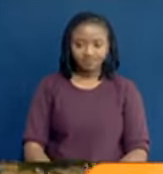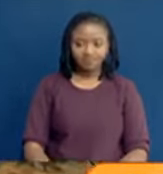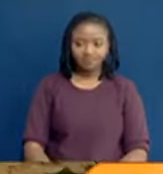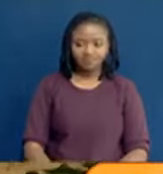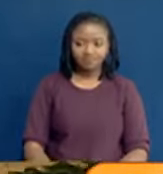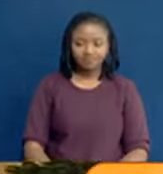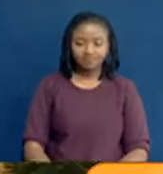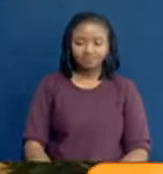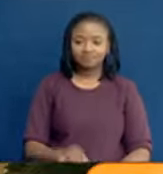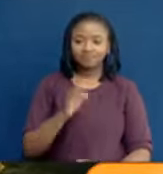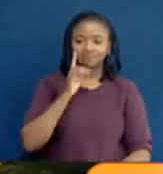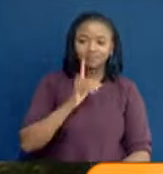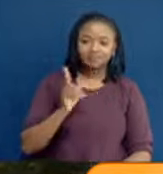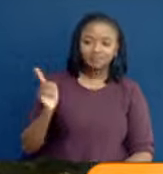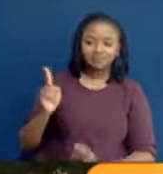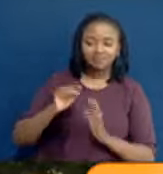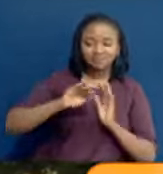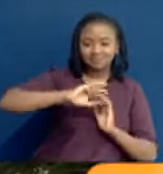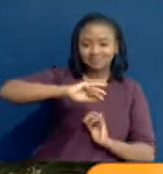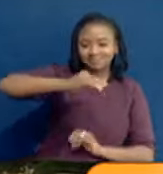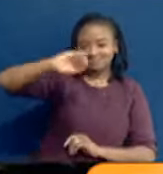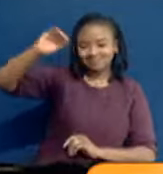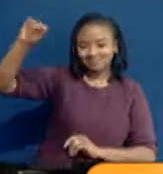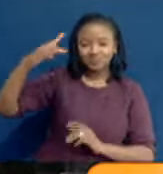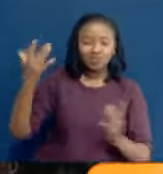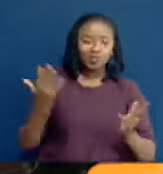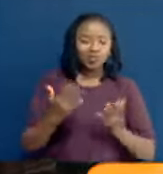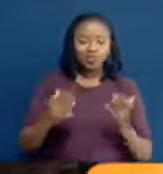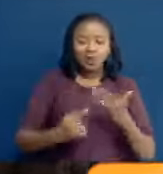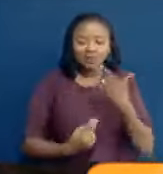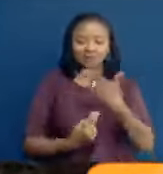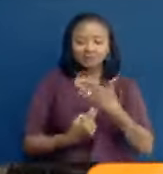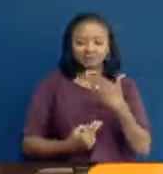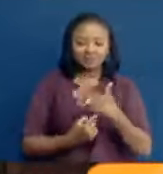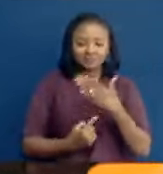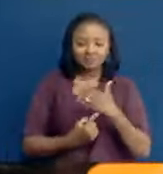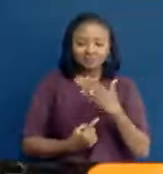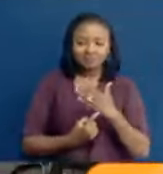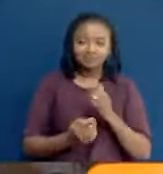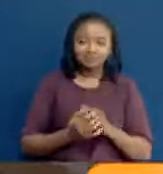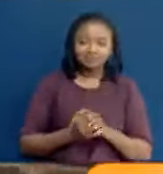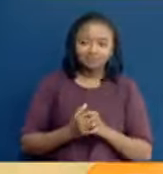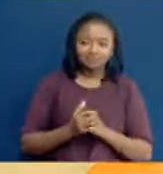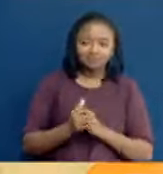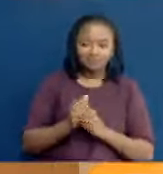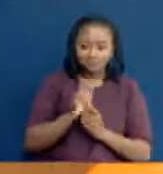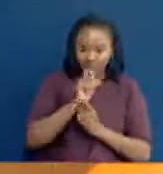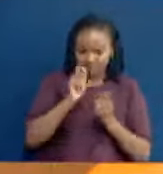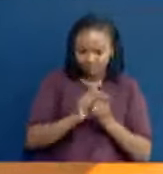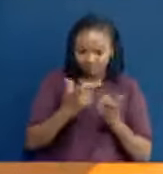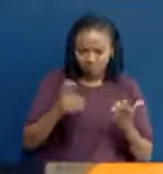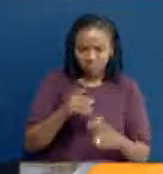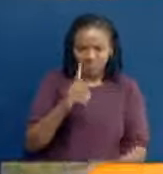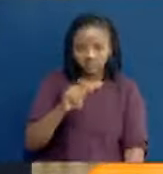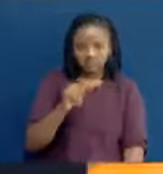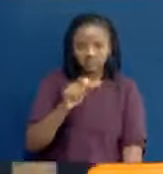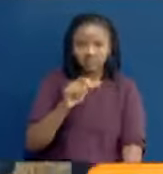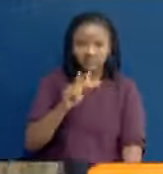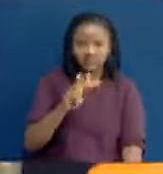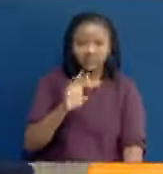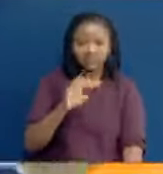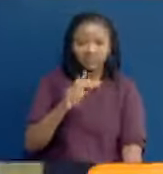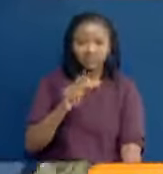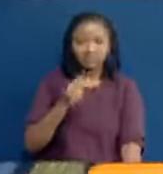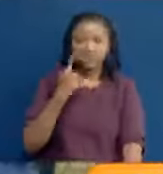Within the rangelands and hills of Taita Taveta County, this is Taveta Town. We visit three different